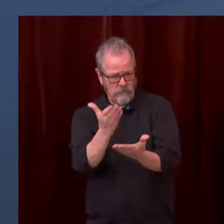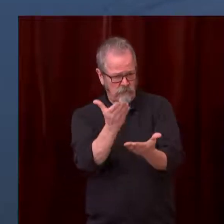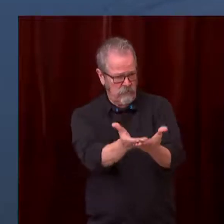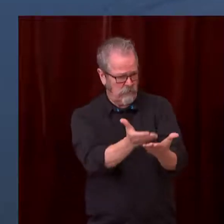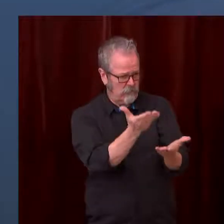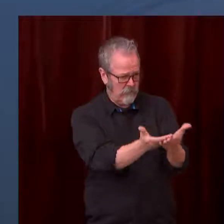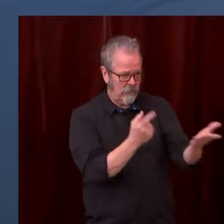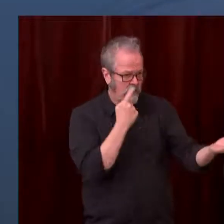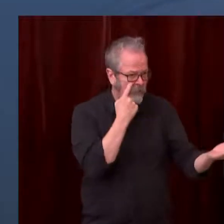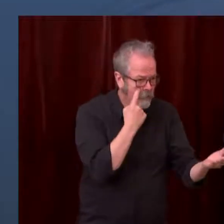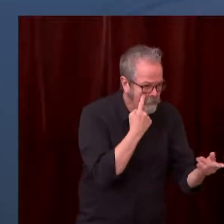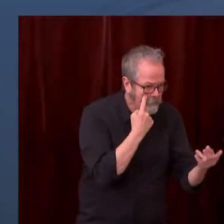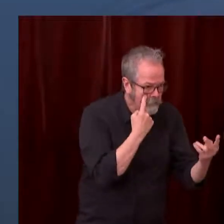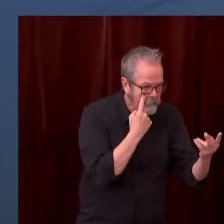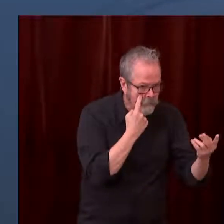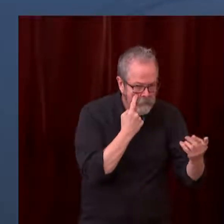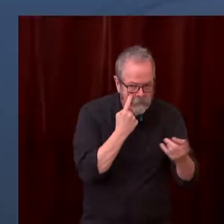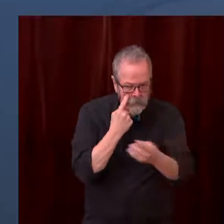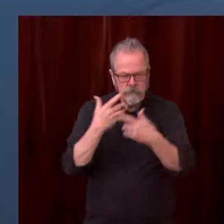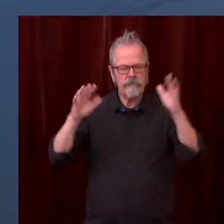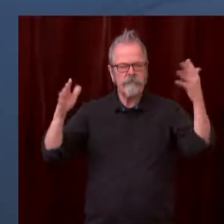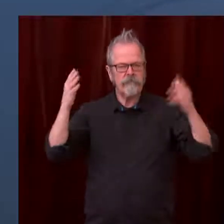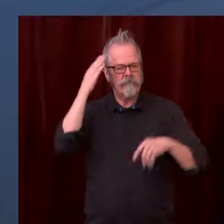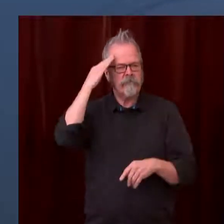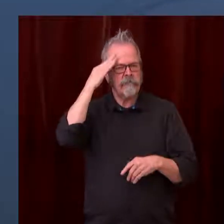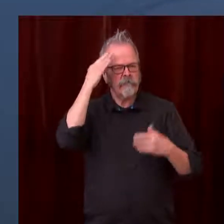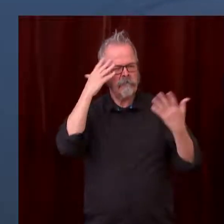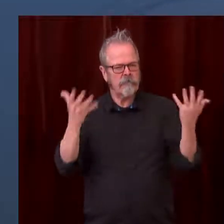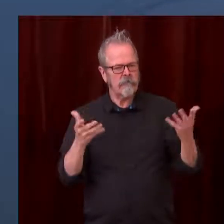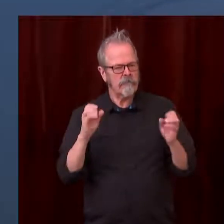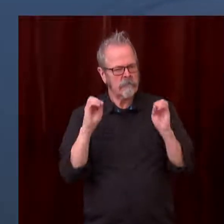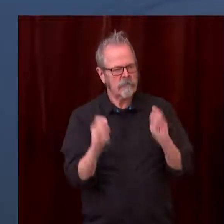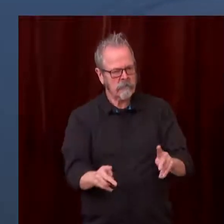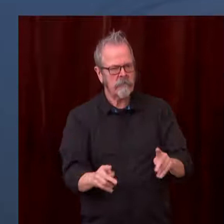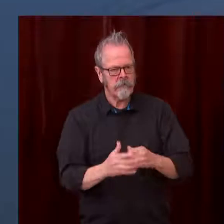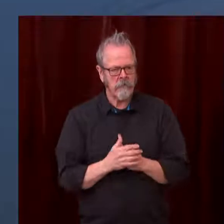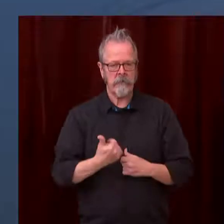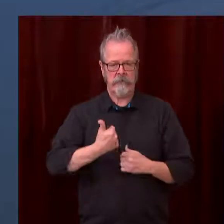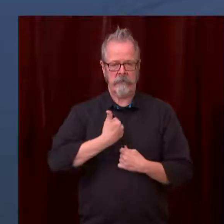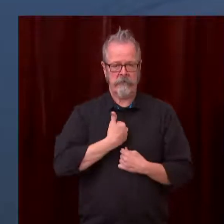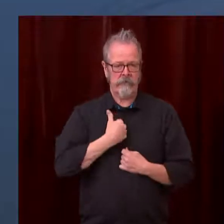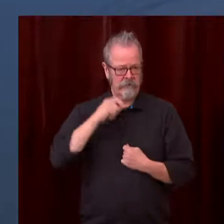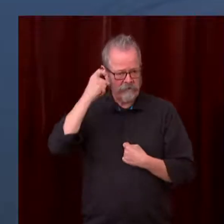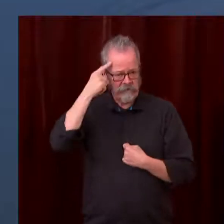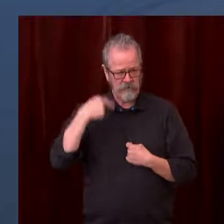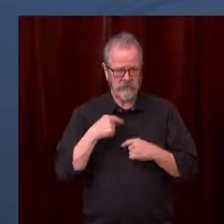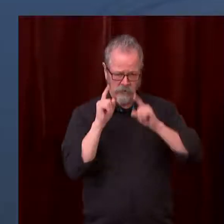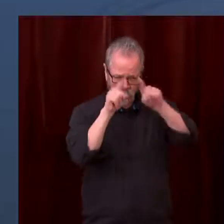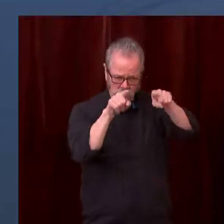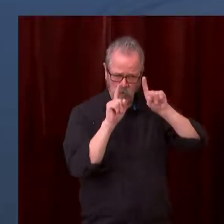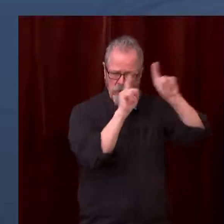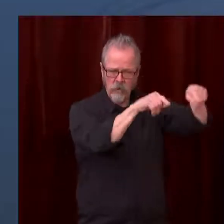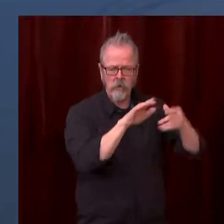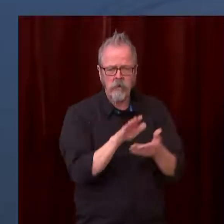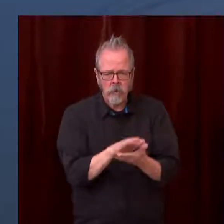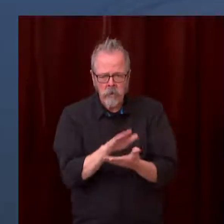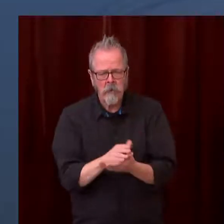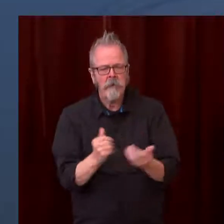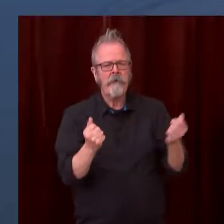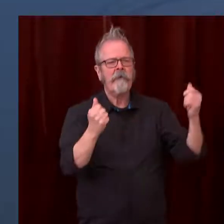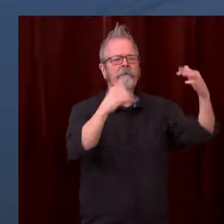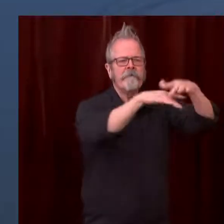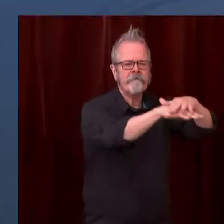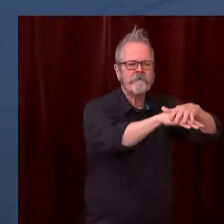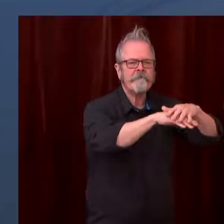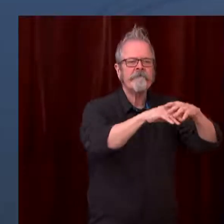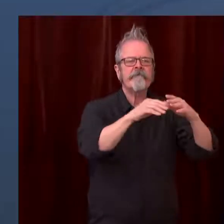schools across the state, and I've seen repeated instances where schools have figured out a way and educators have worked